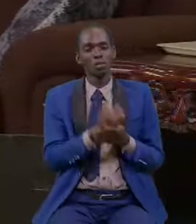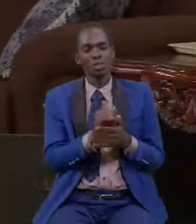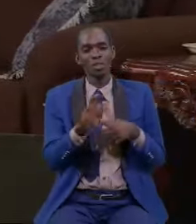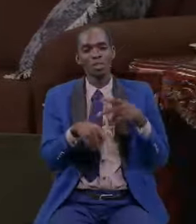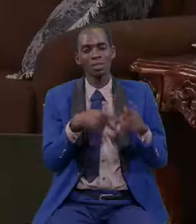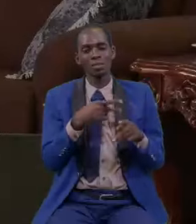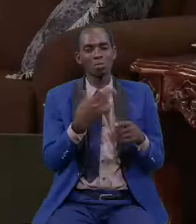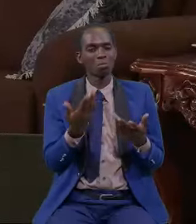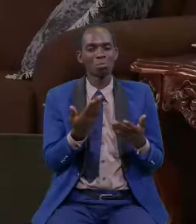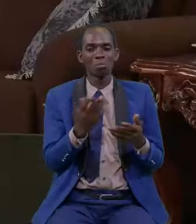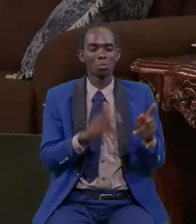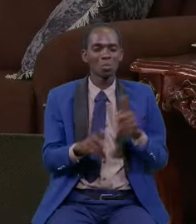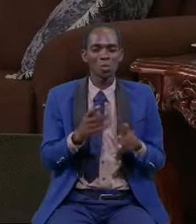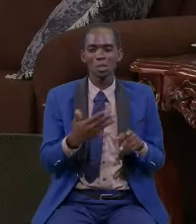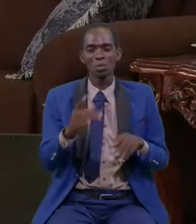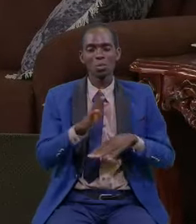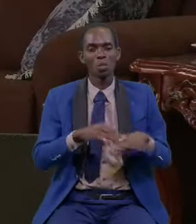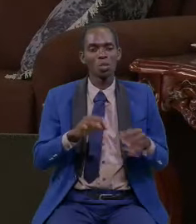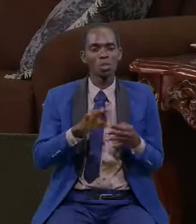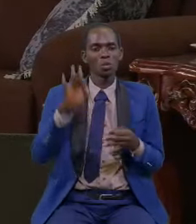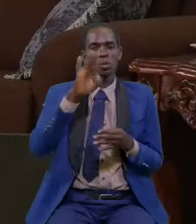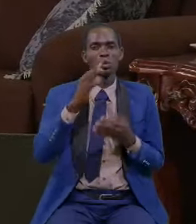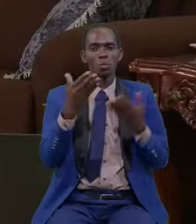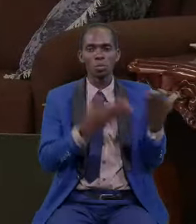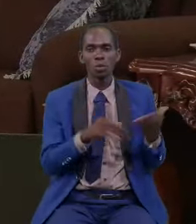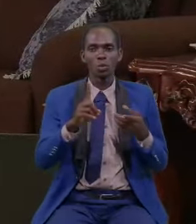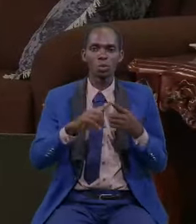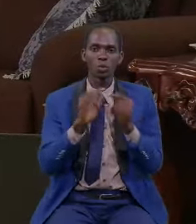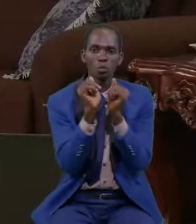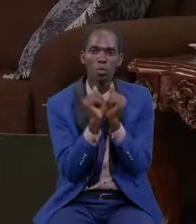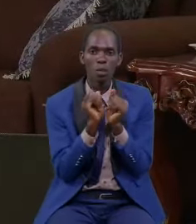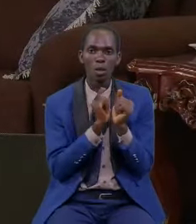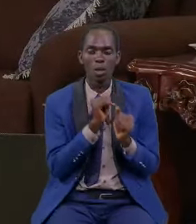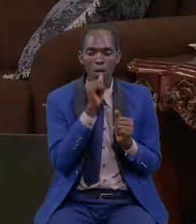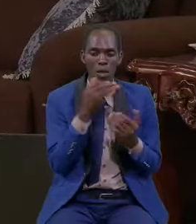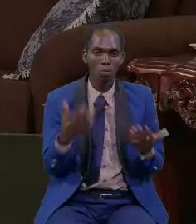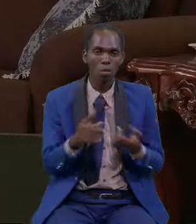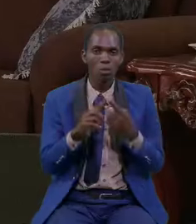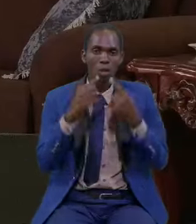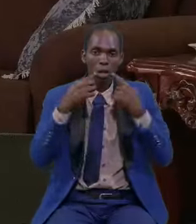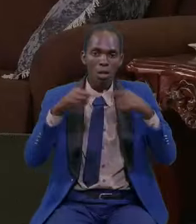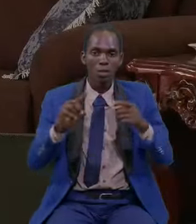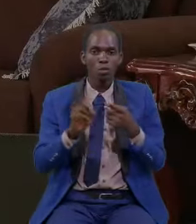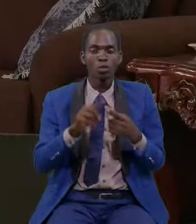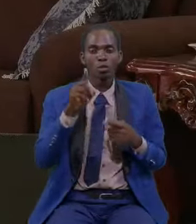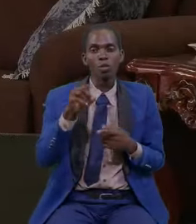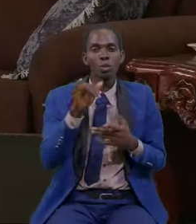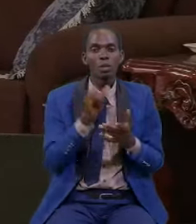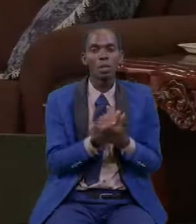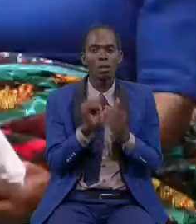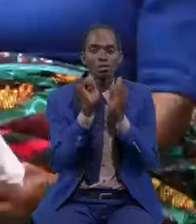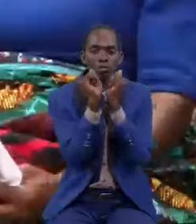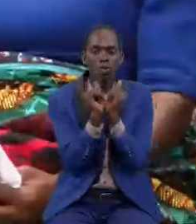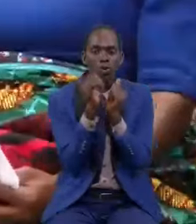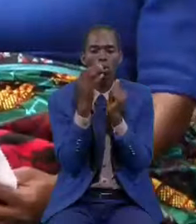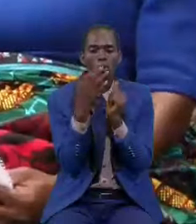you into bondage. I came to announce to you that yokes of bondage are broken in your life